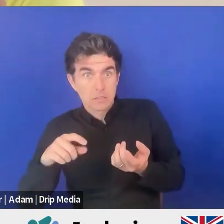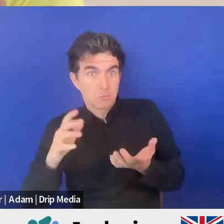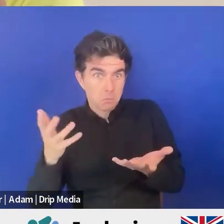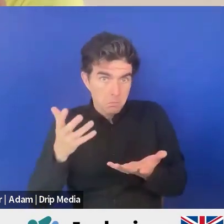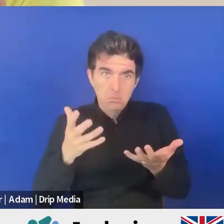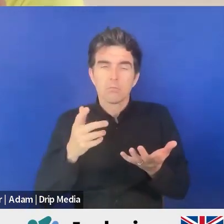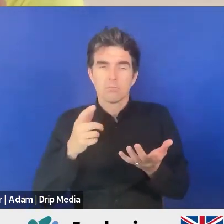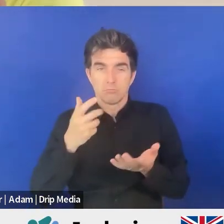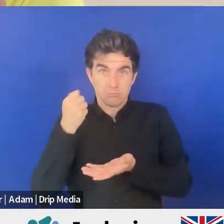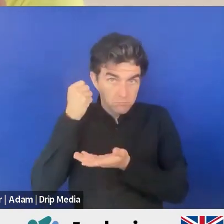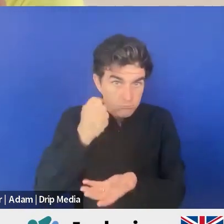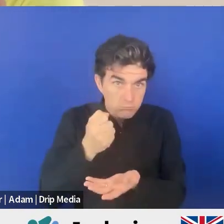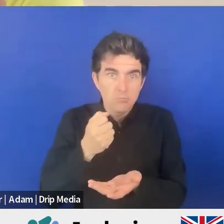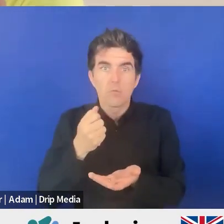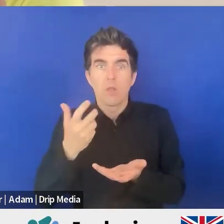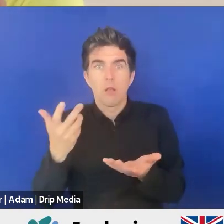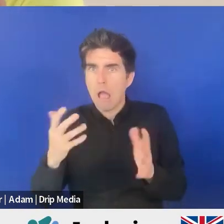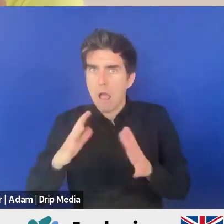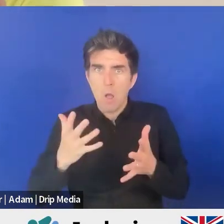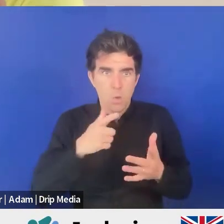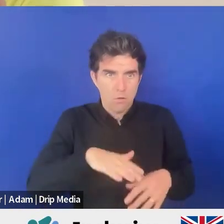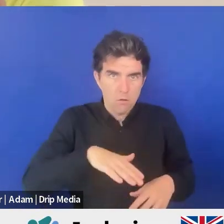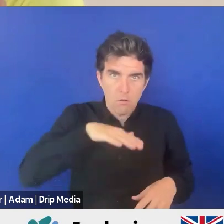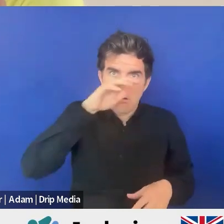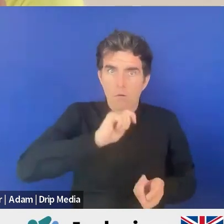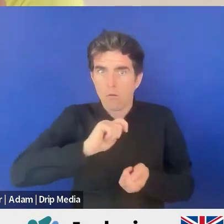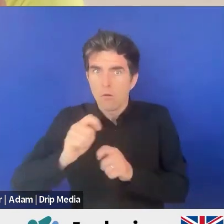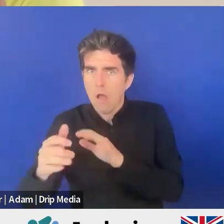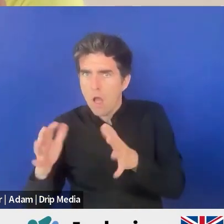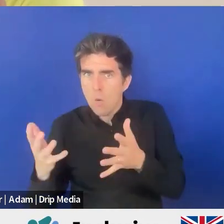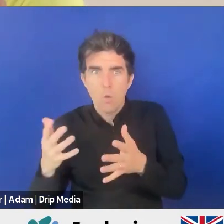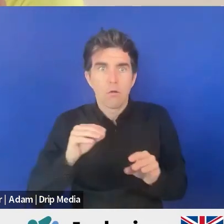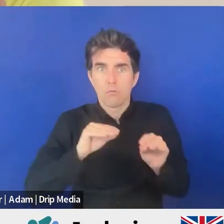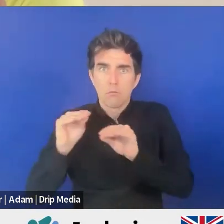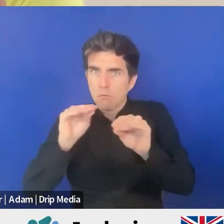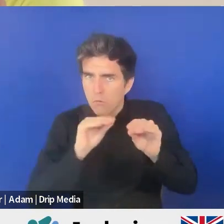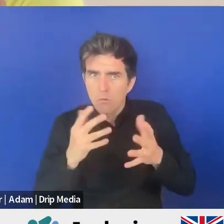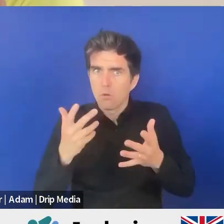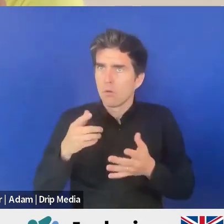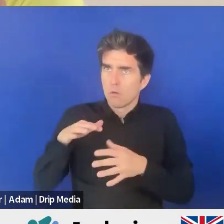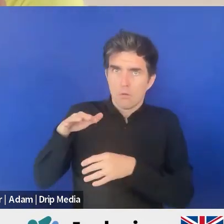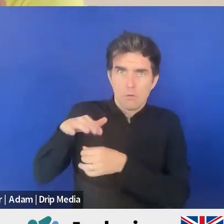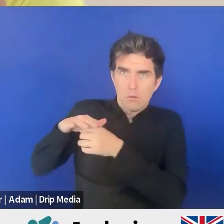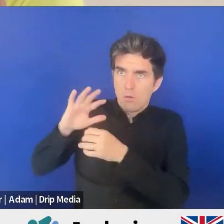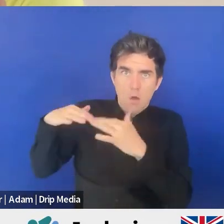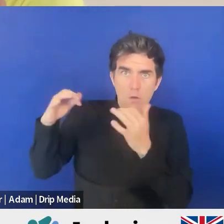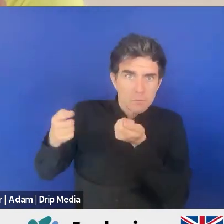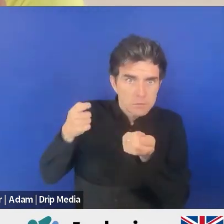where Nepal's transition from a predominantly district-based management to local government palika management has been